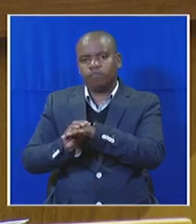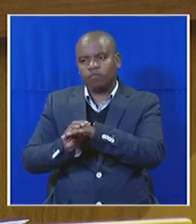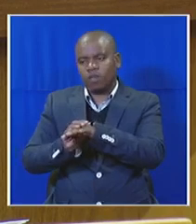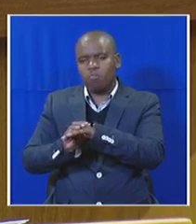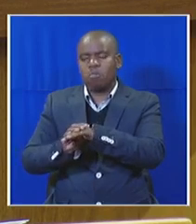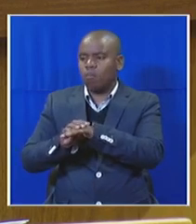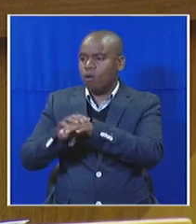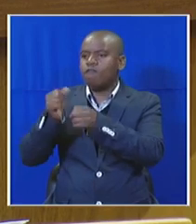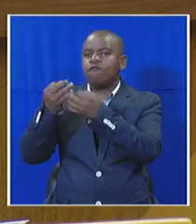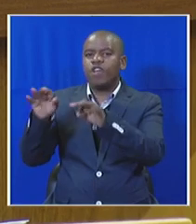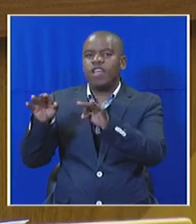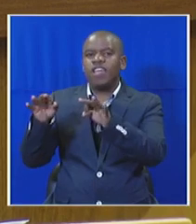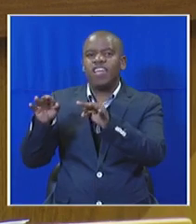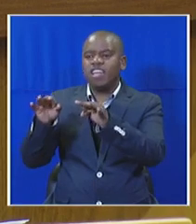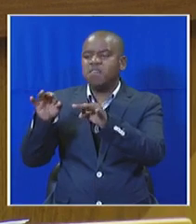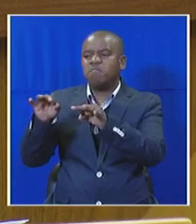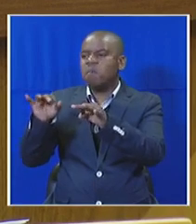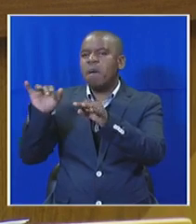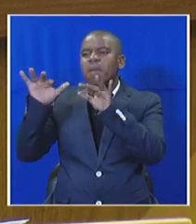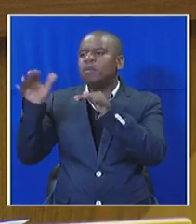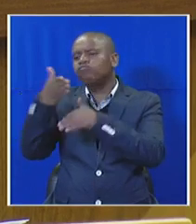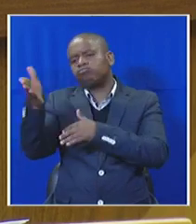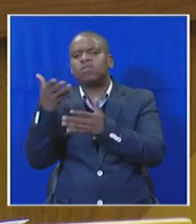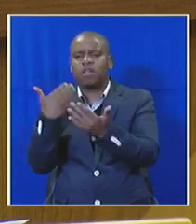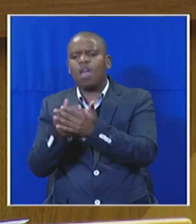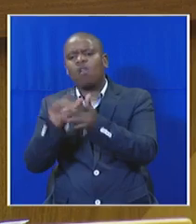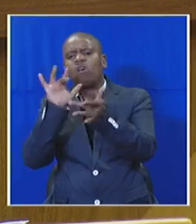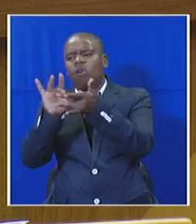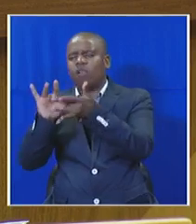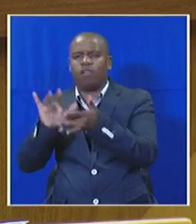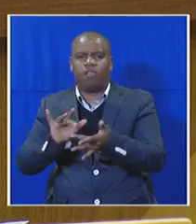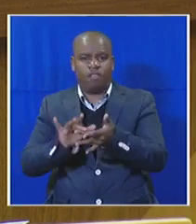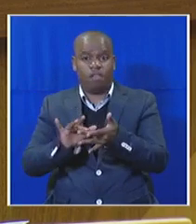public. In Pretoria, there are